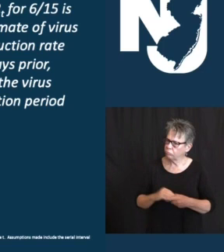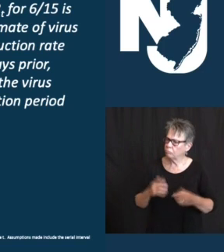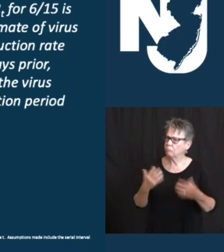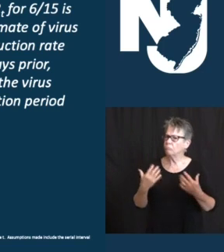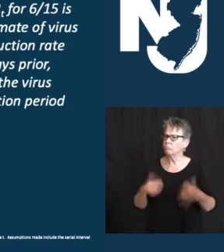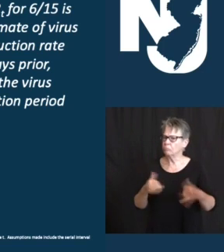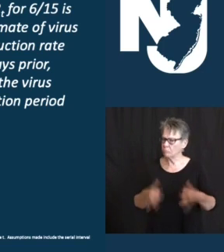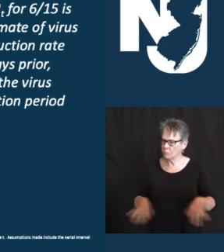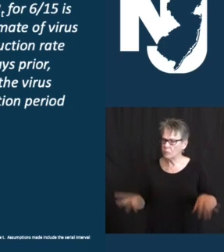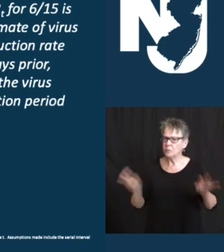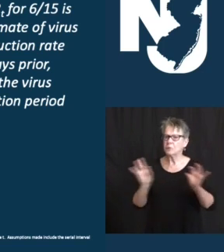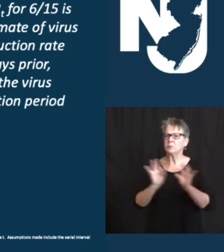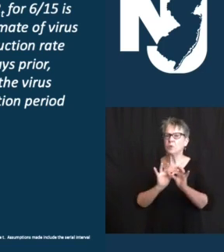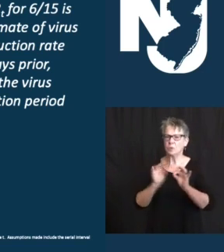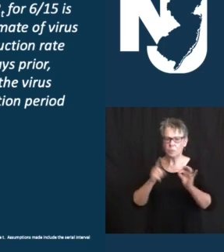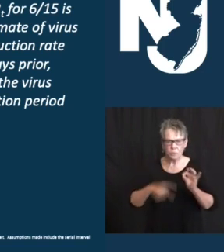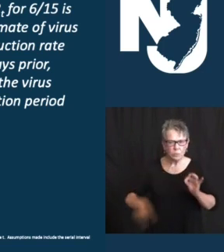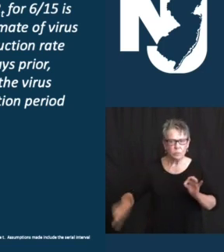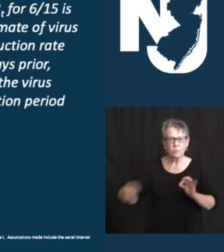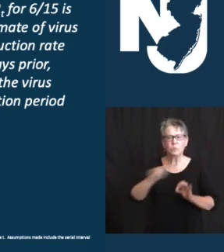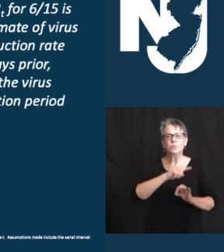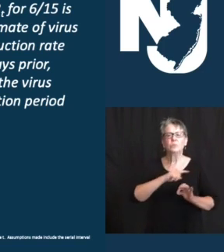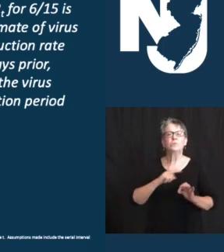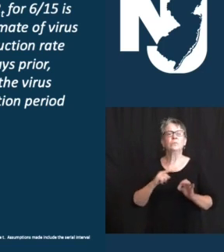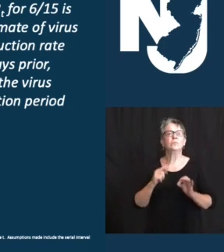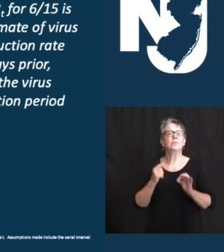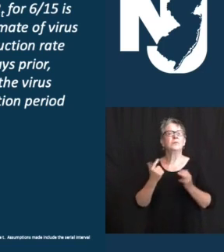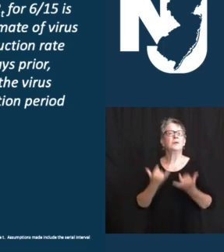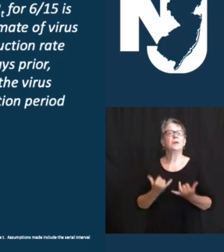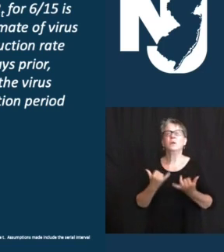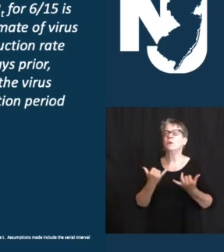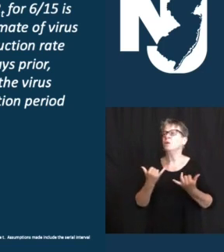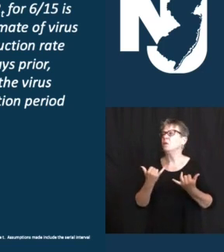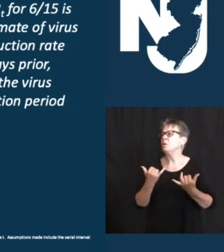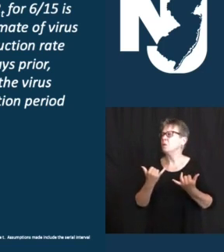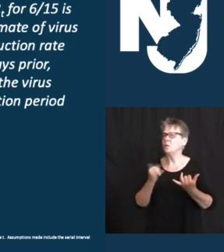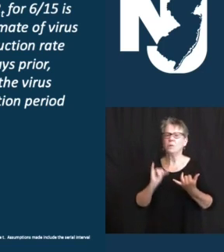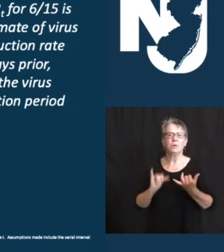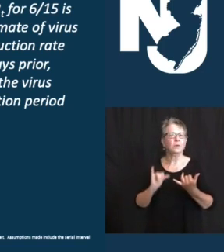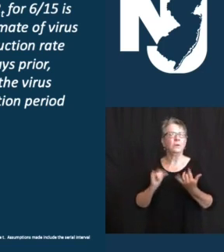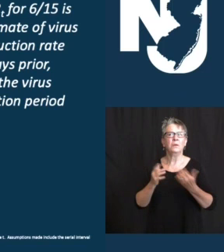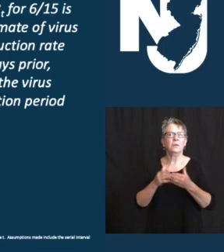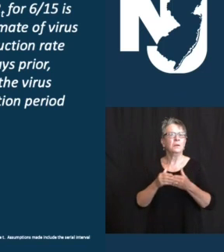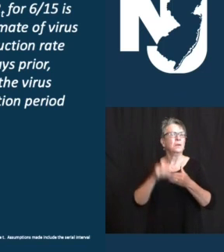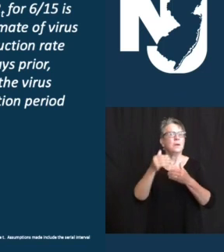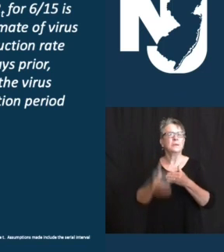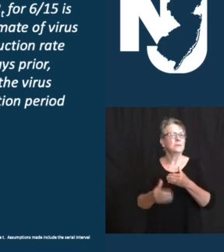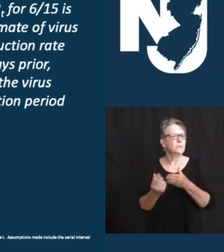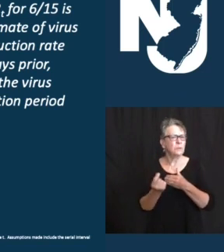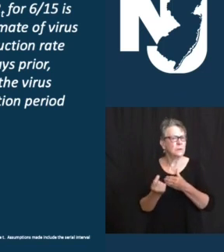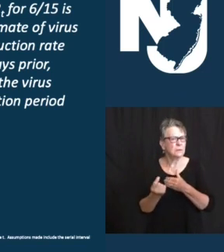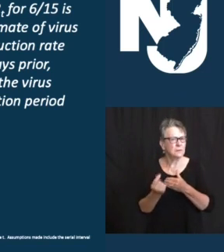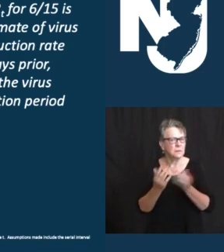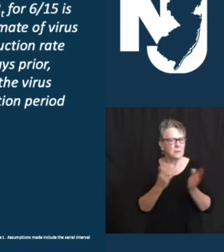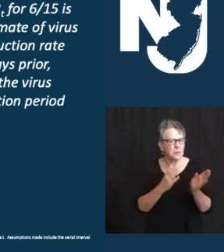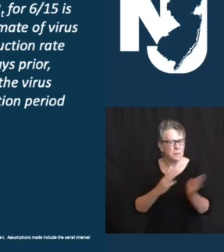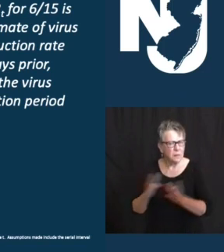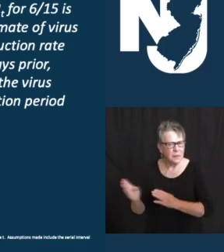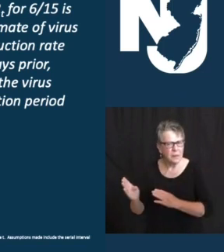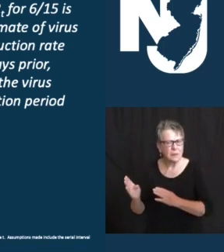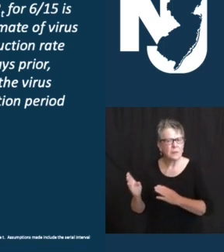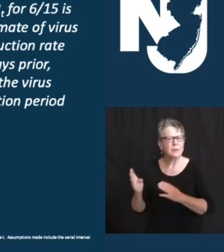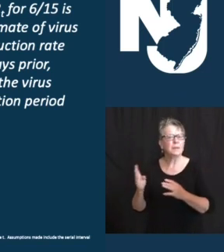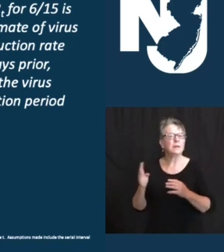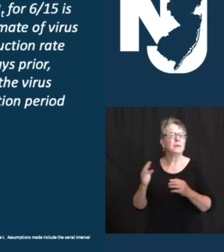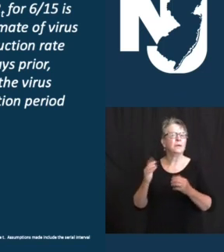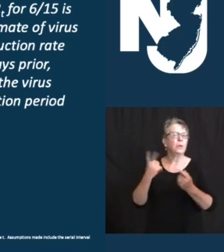not only the additional steps that we'll take in stage 2, but when we think we can look to entering stage 3. And by the way, let us say this,